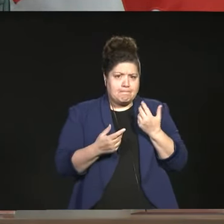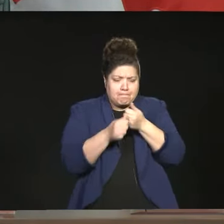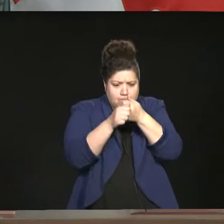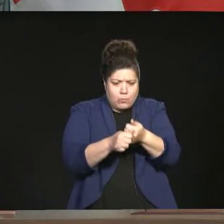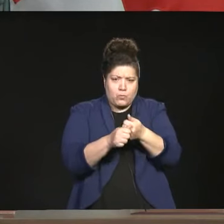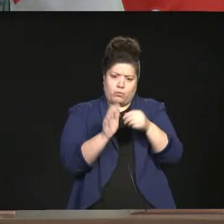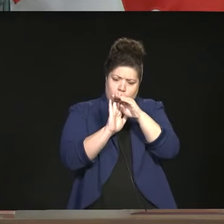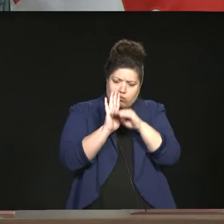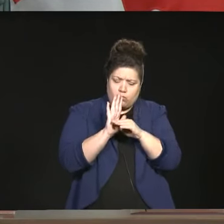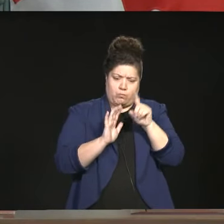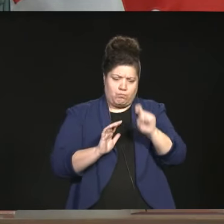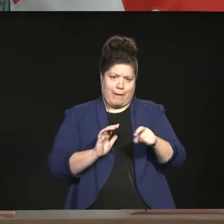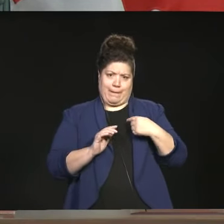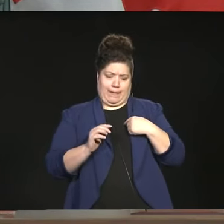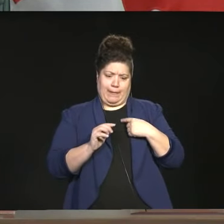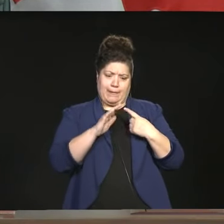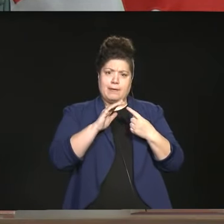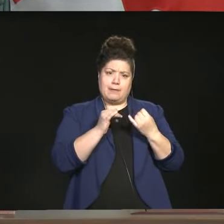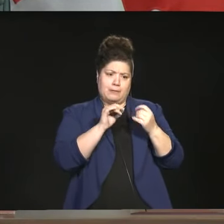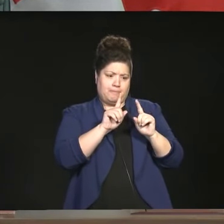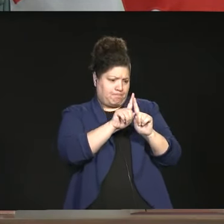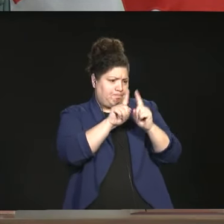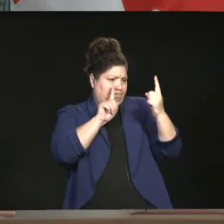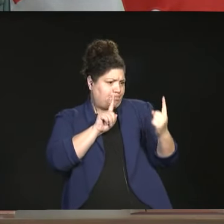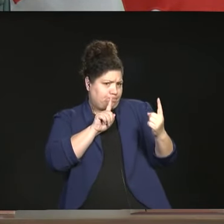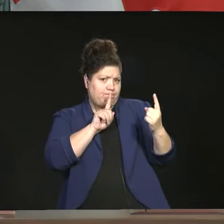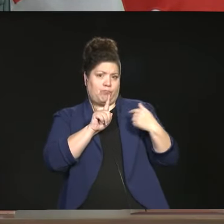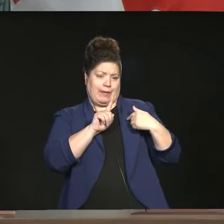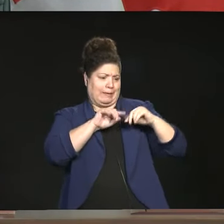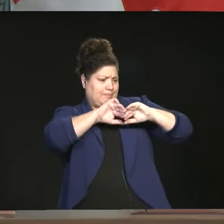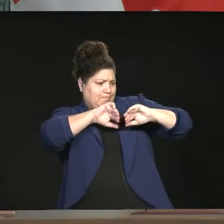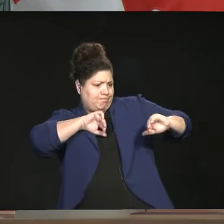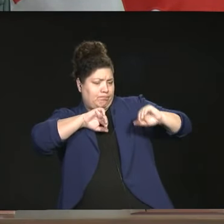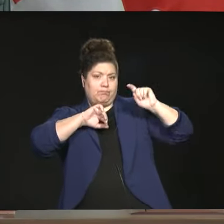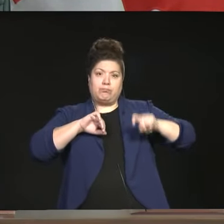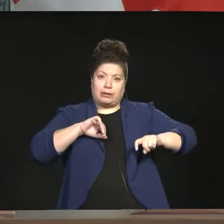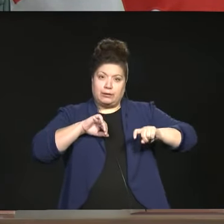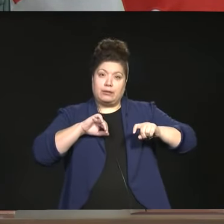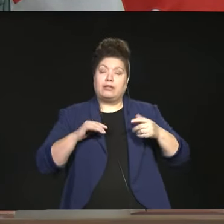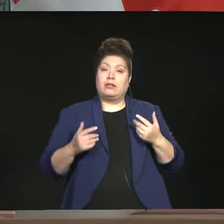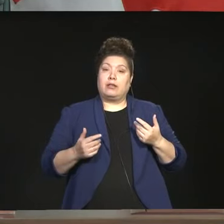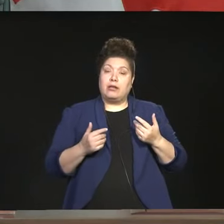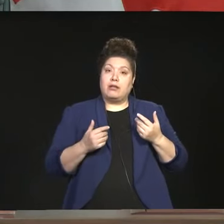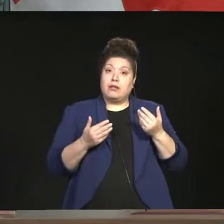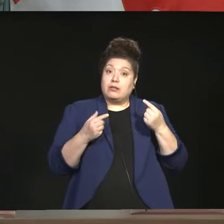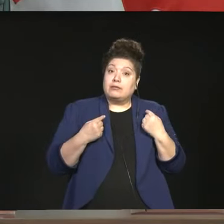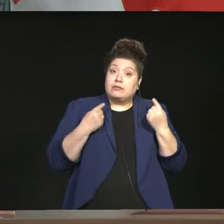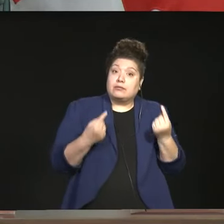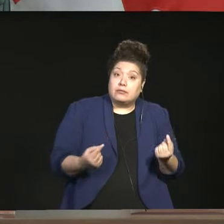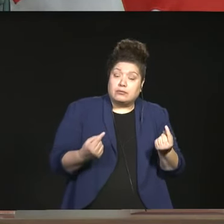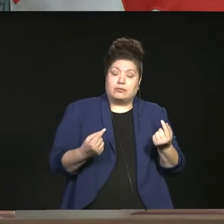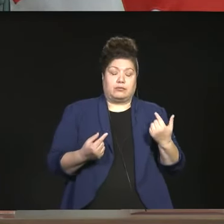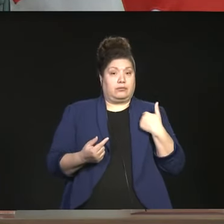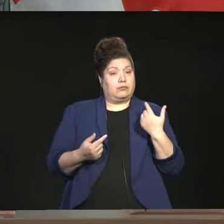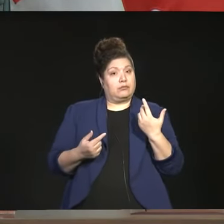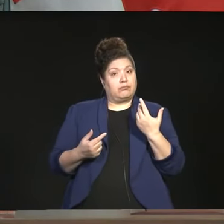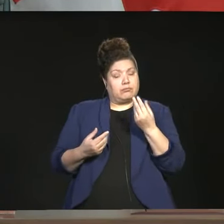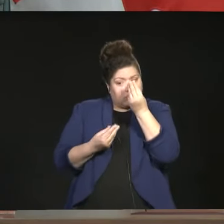their lives, and we have for some time now been urgently advising